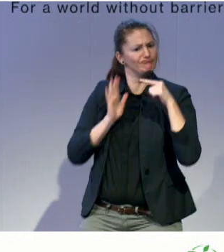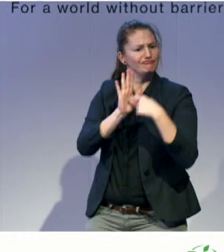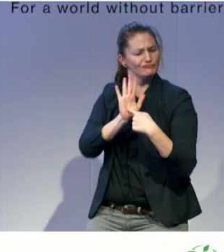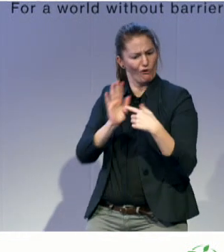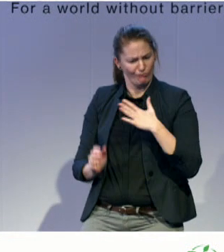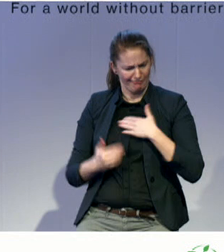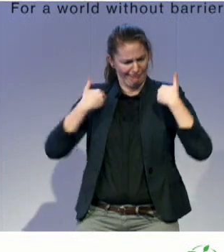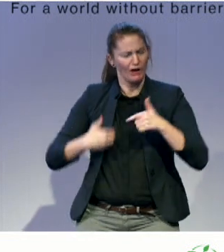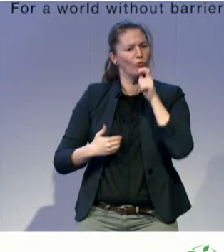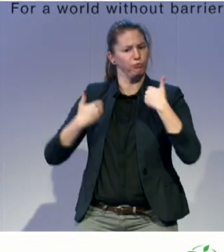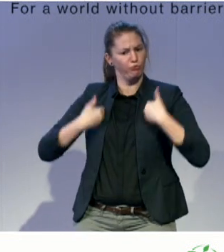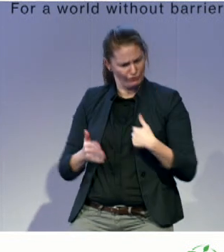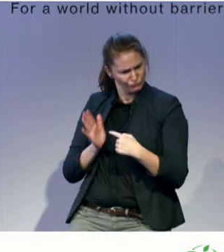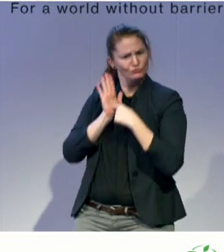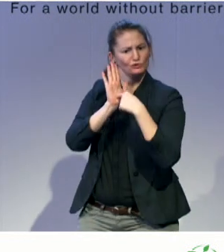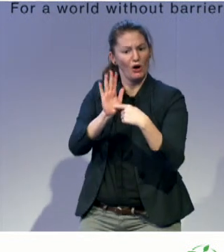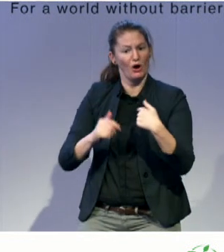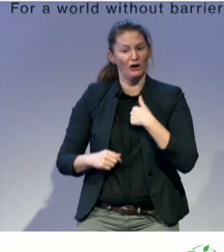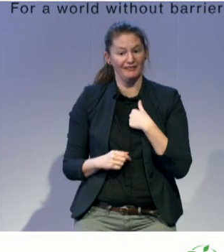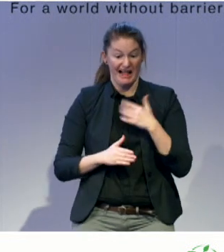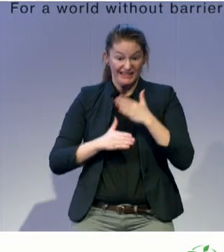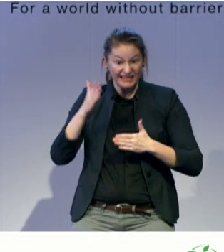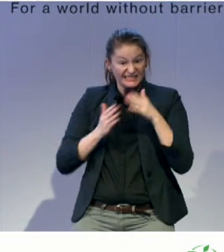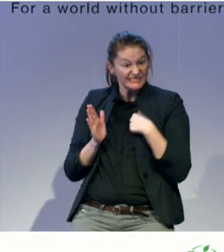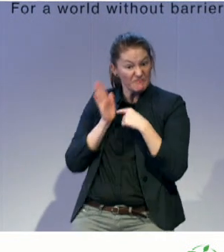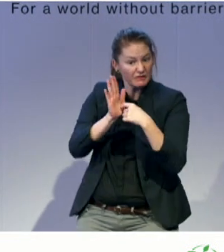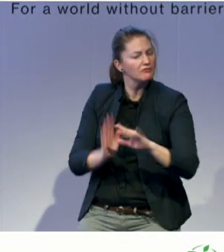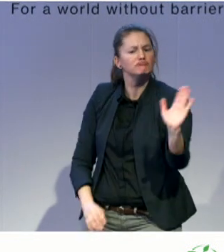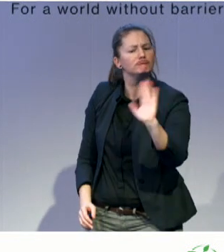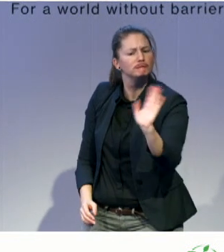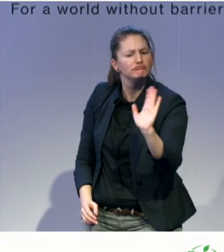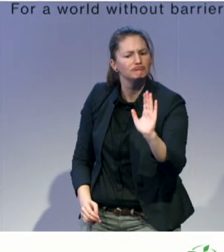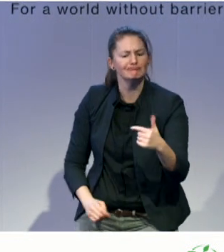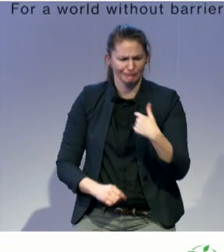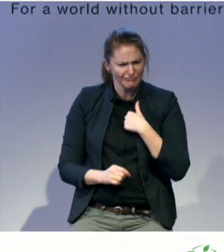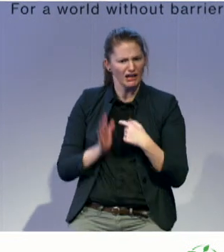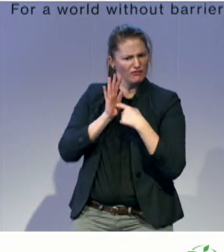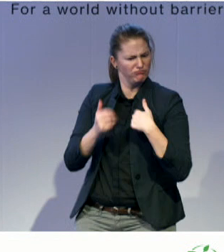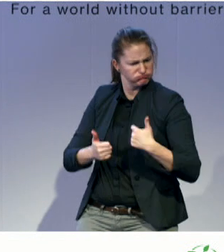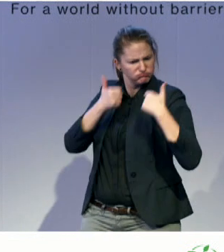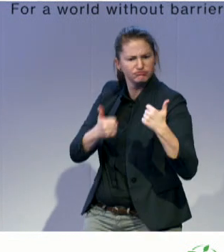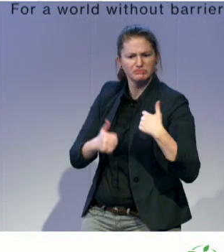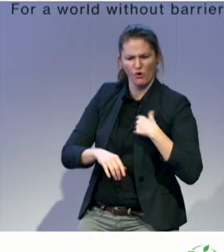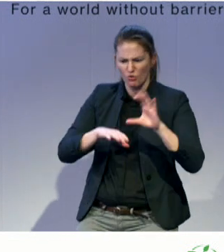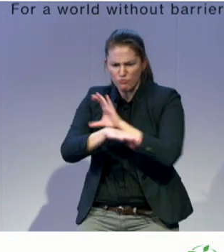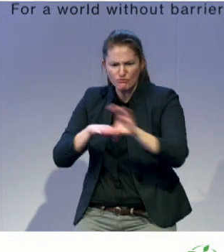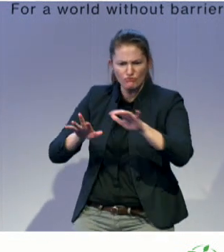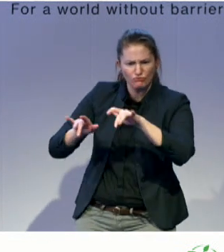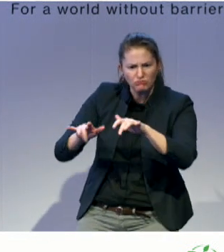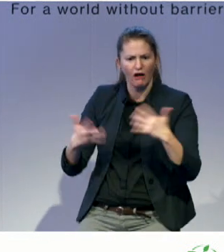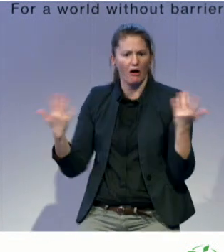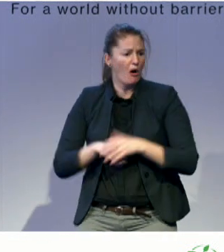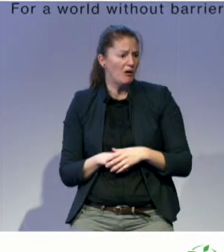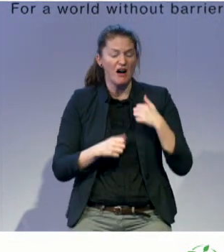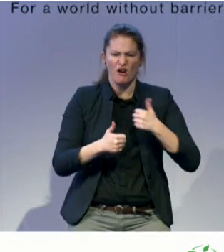a disabled person, but as a computer operator, as an office manager, as a machine operator, and on and on and